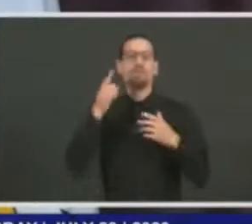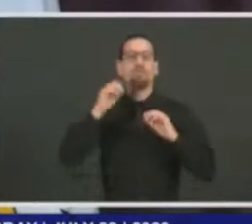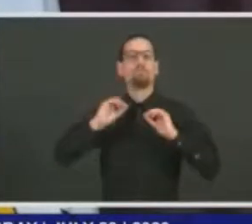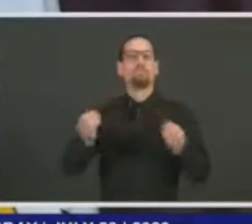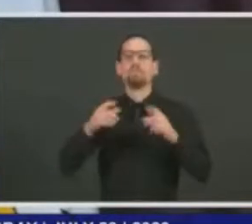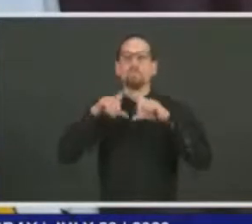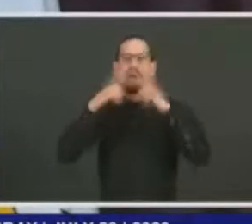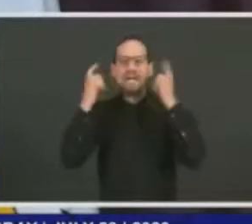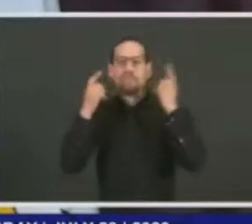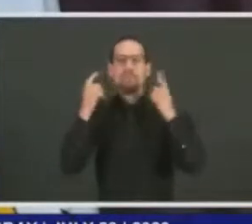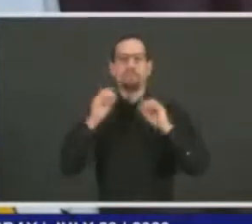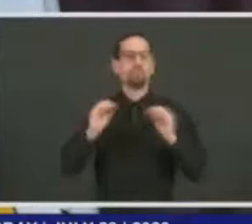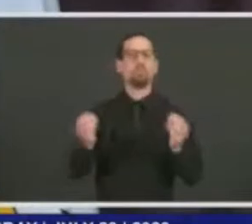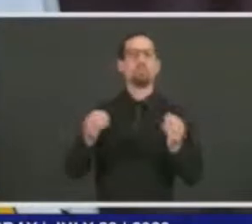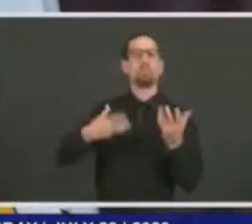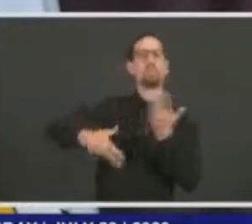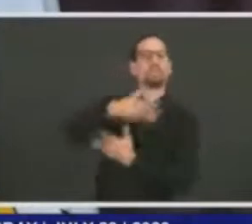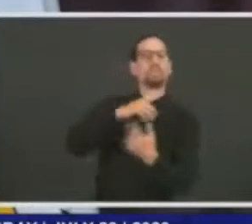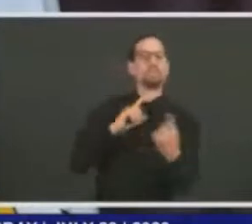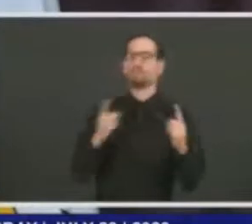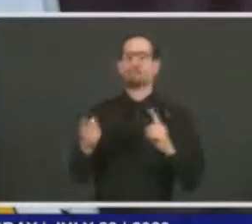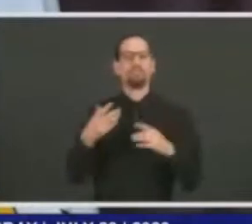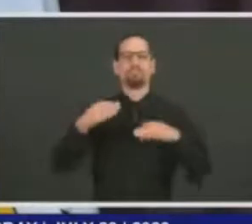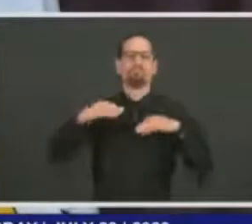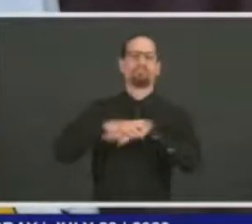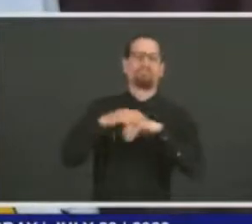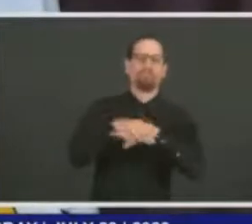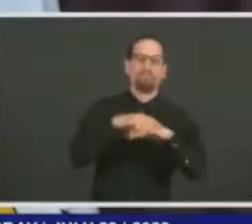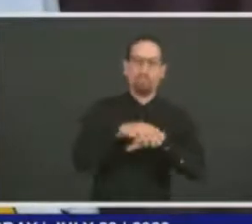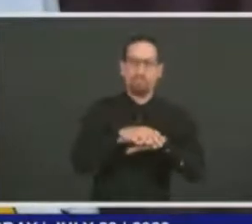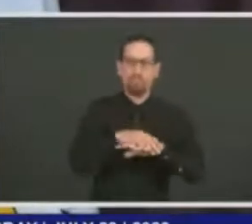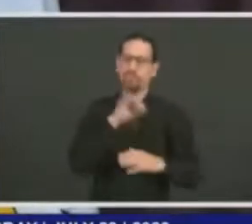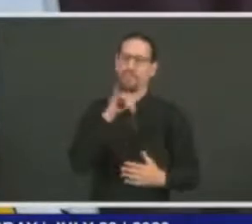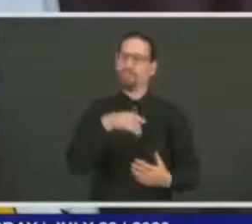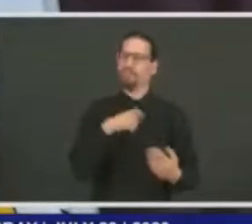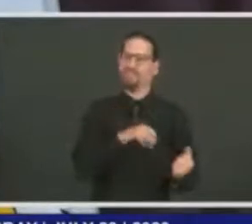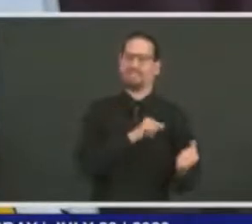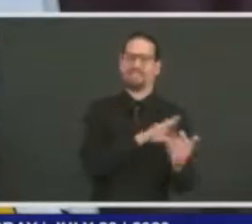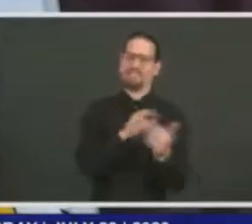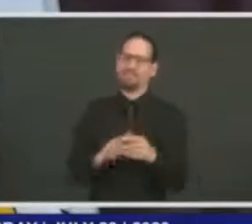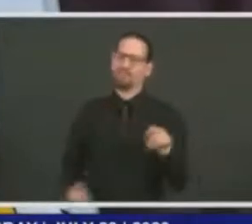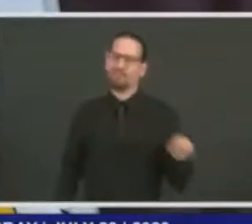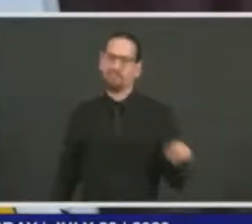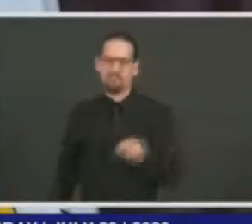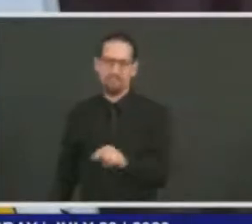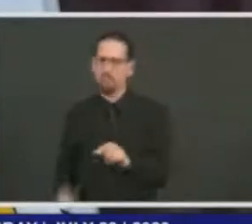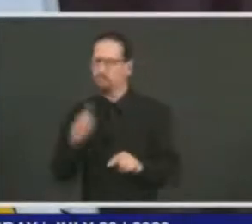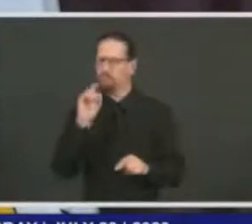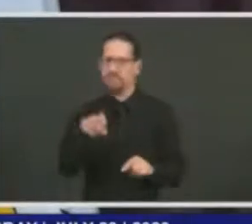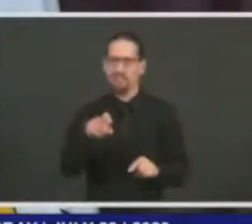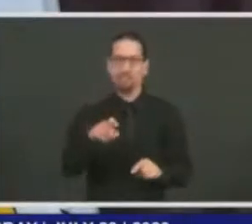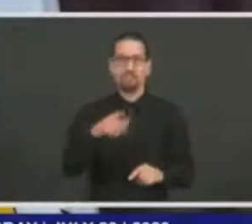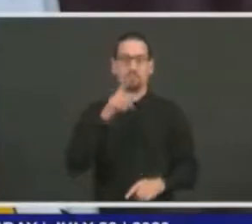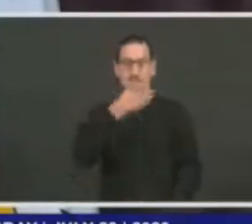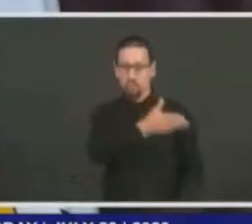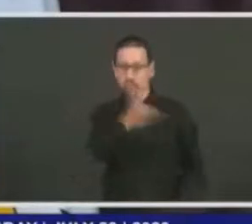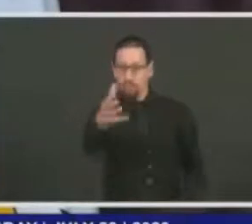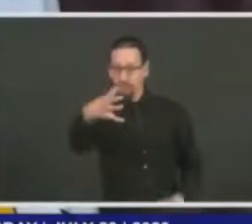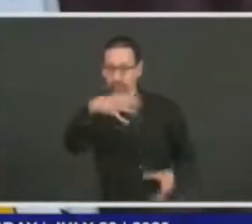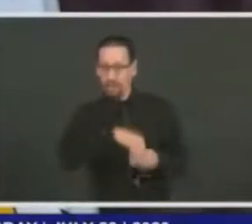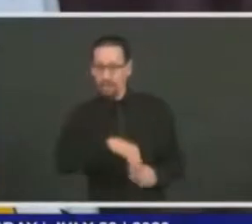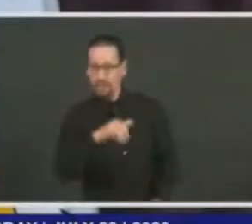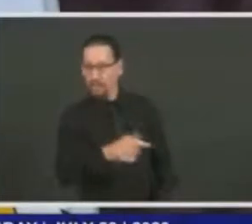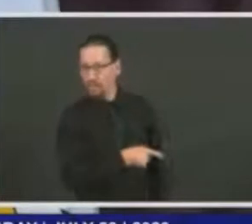have been released. We need to address the social gatherings that you are attending, ensuring that people are wearing